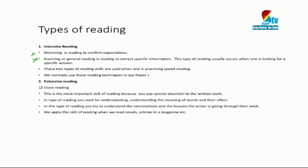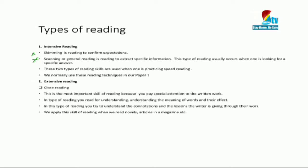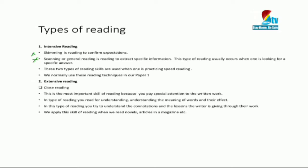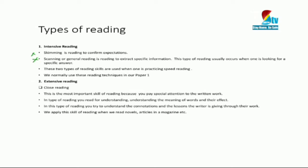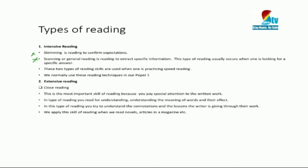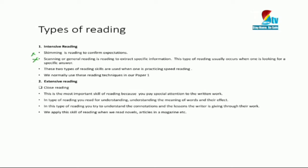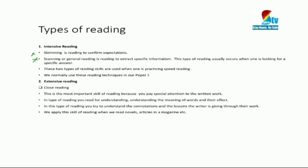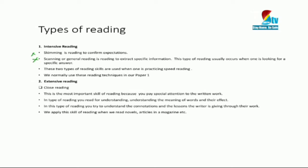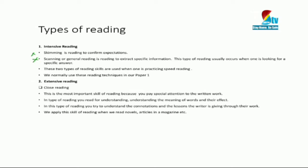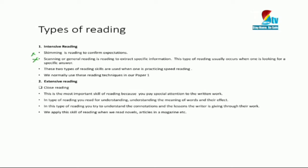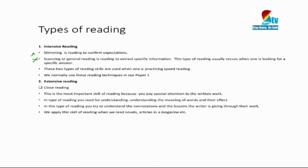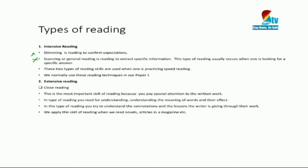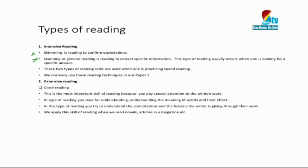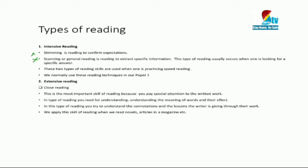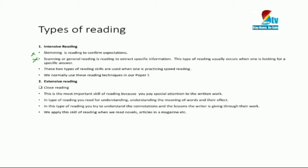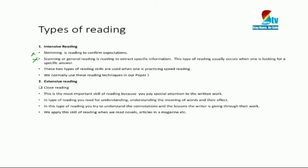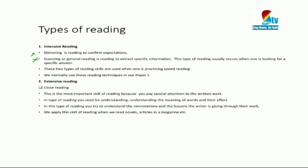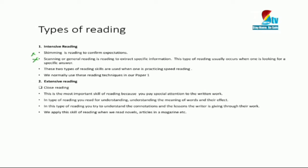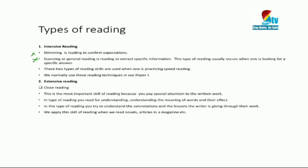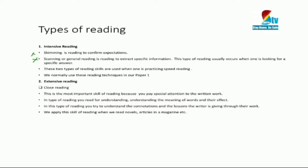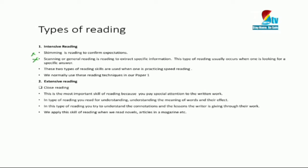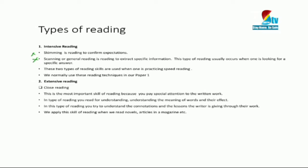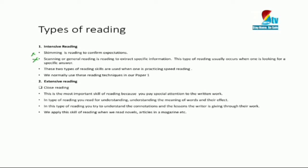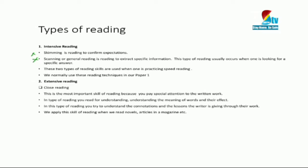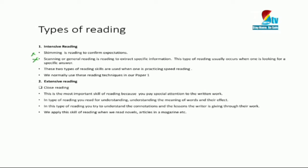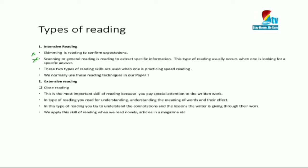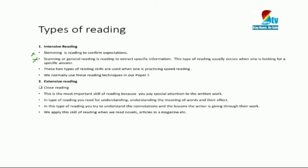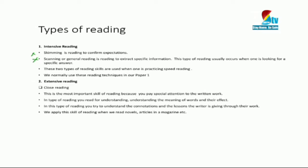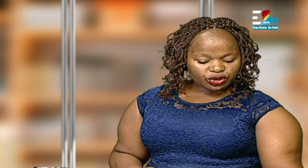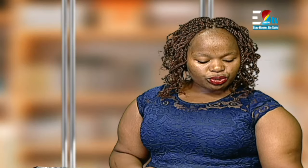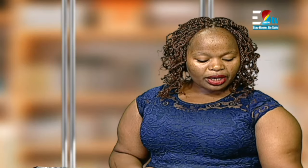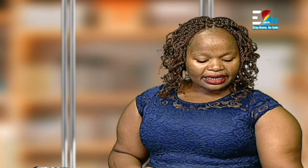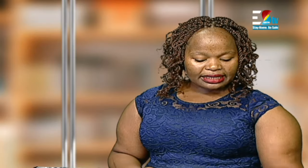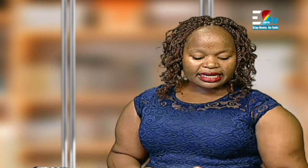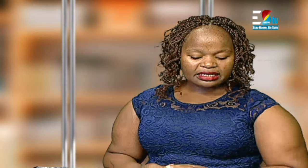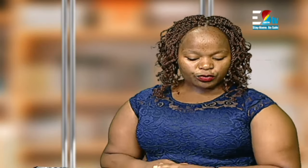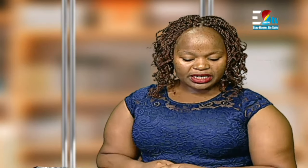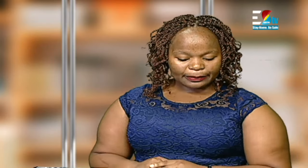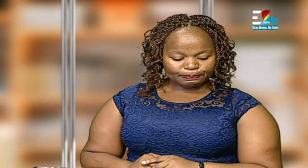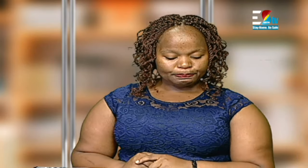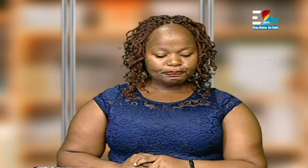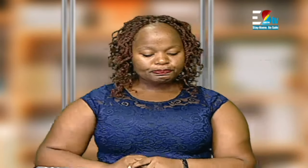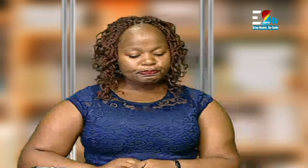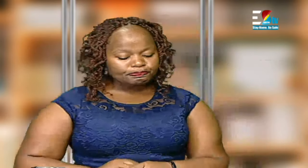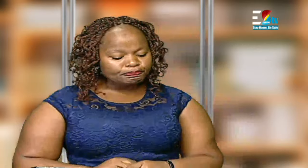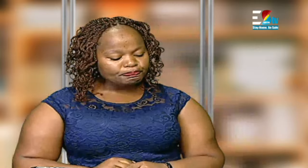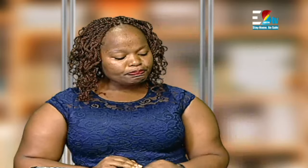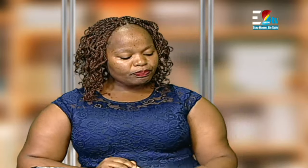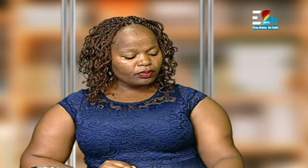further as I continue with my lesson. Let us move forward to intensive reading.